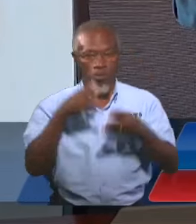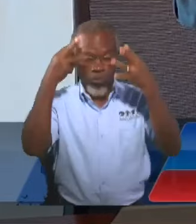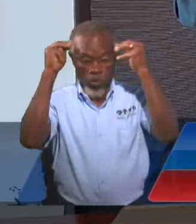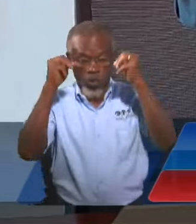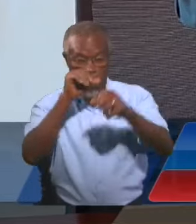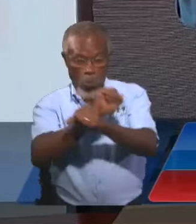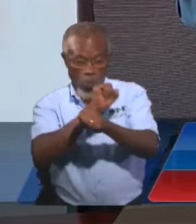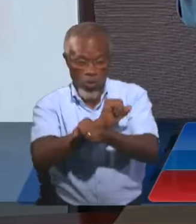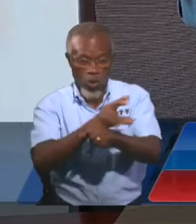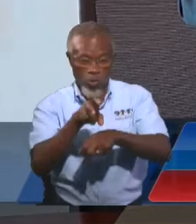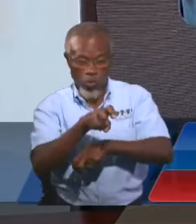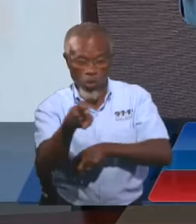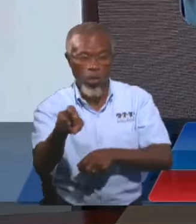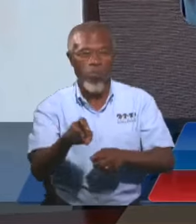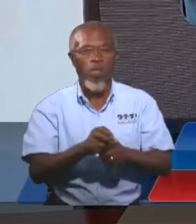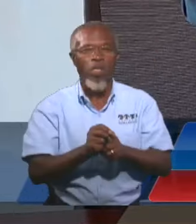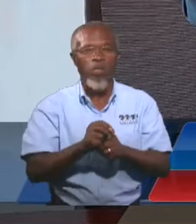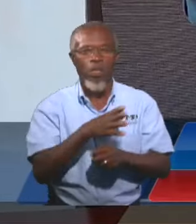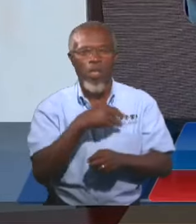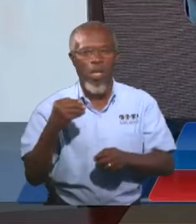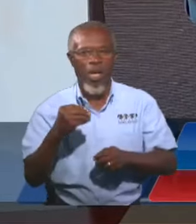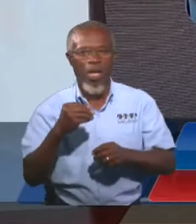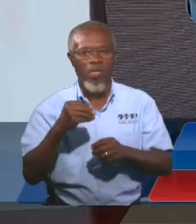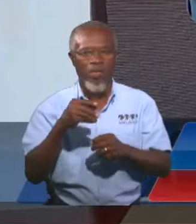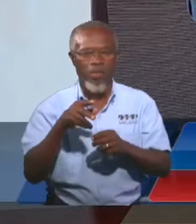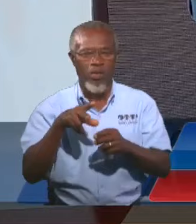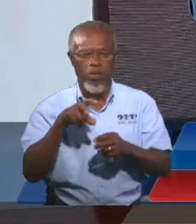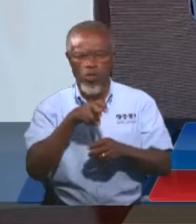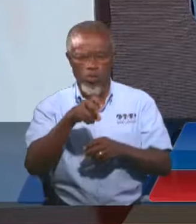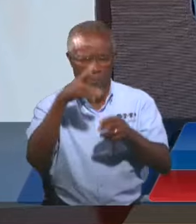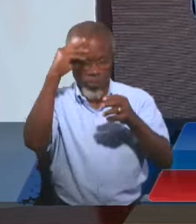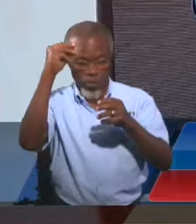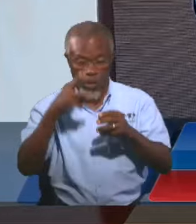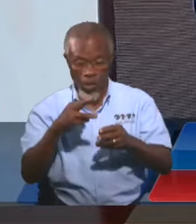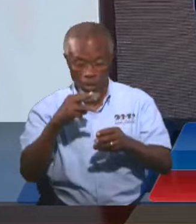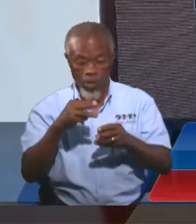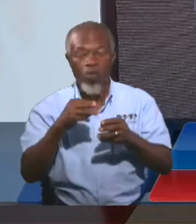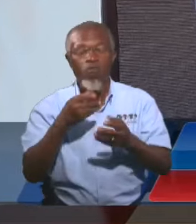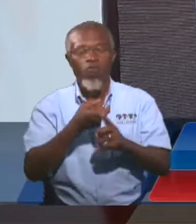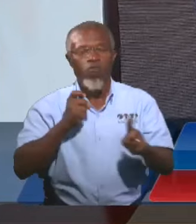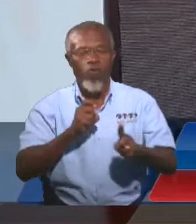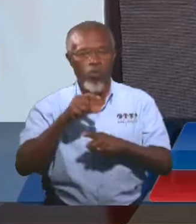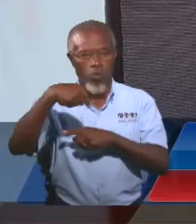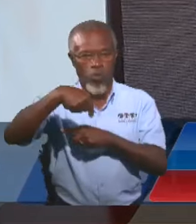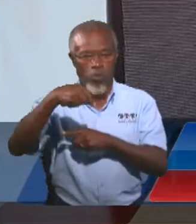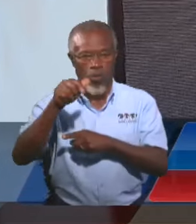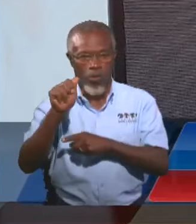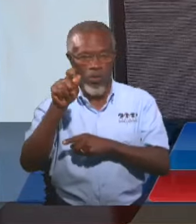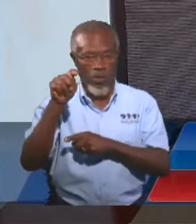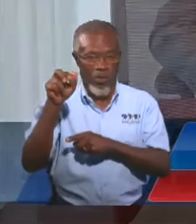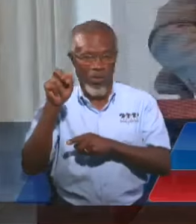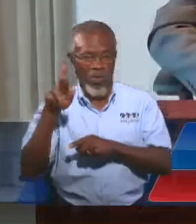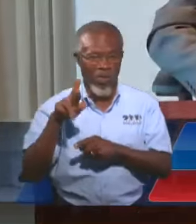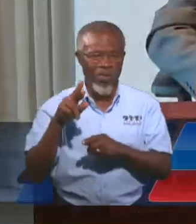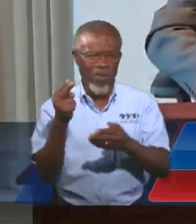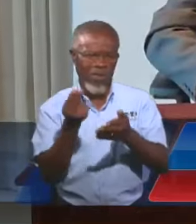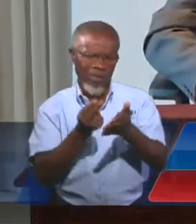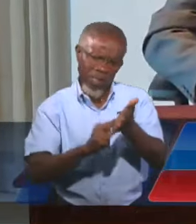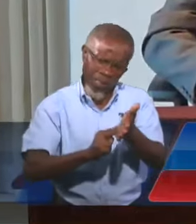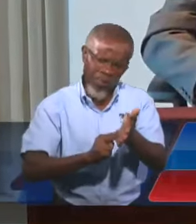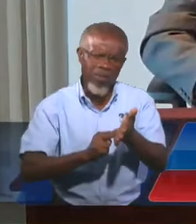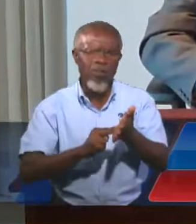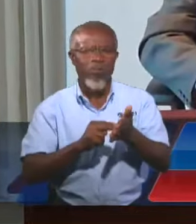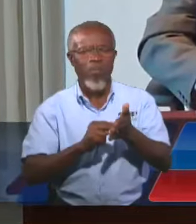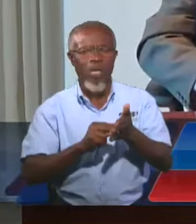of Transport, His Excellency Jassim Saif Al Sulaiti, signed the agreement on Thursday. The ministry said the signing brings a